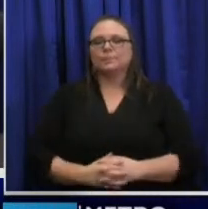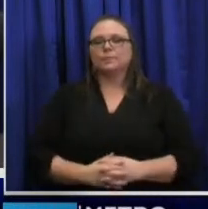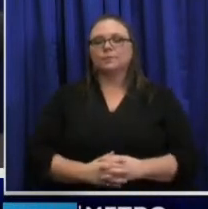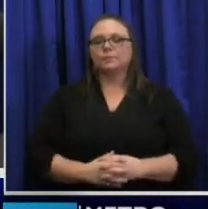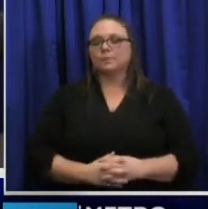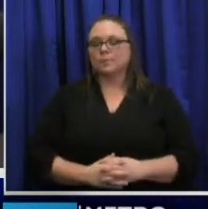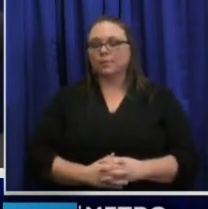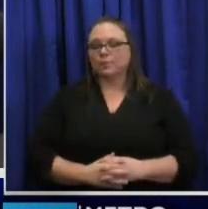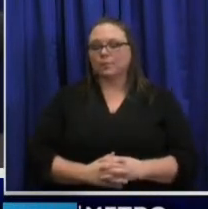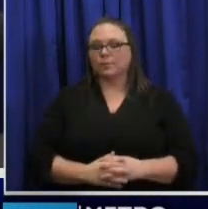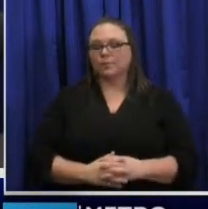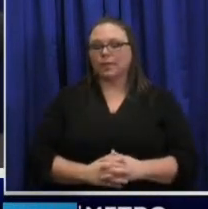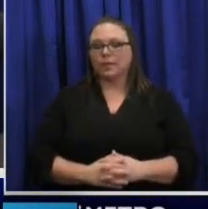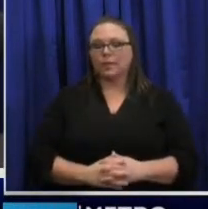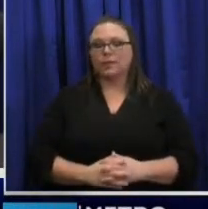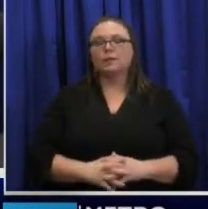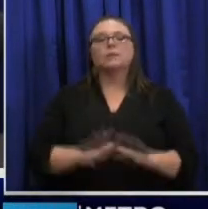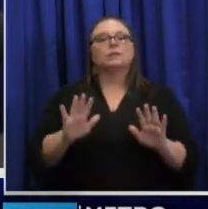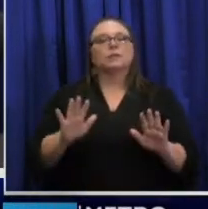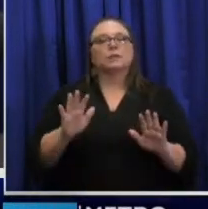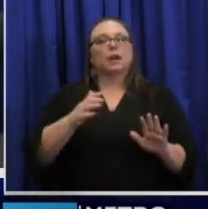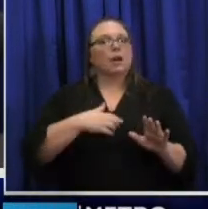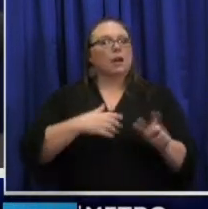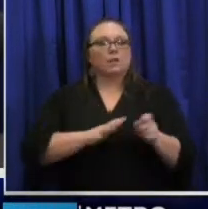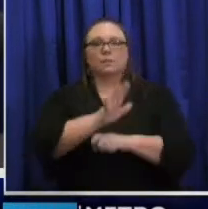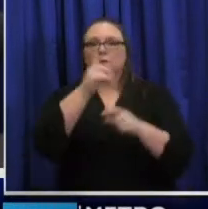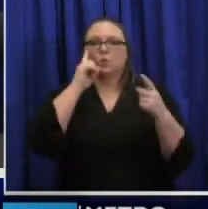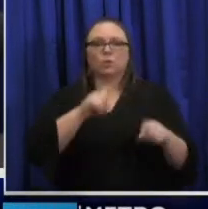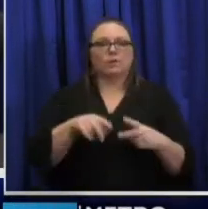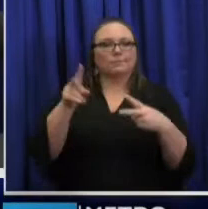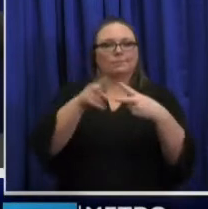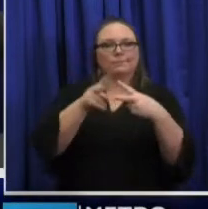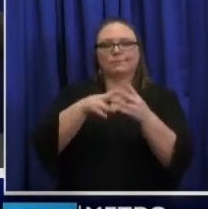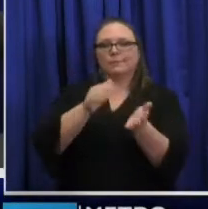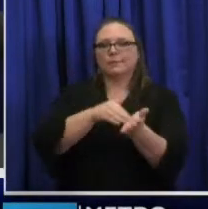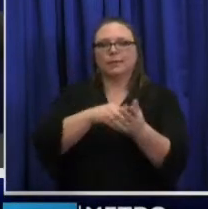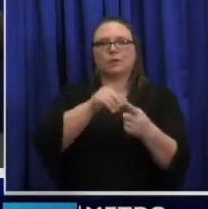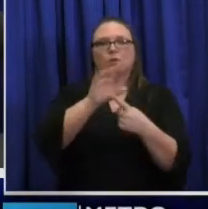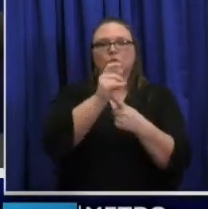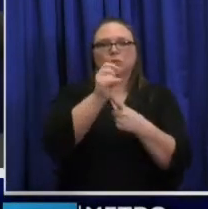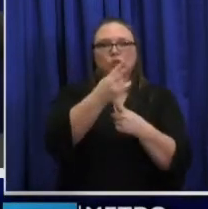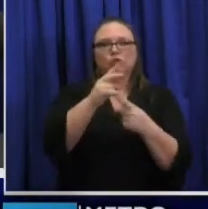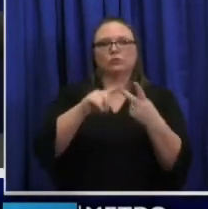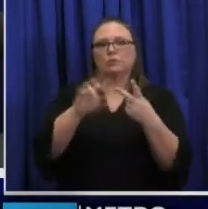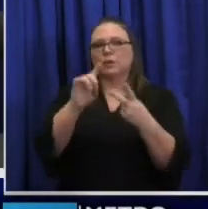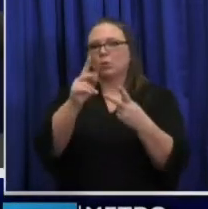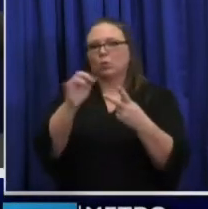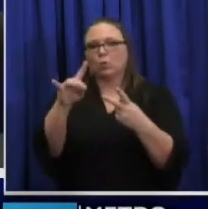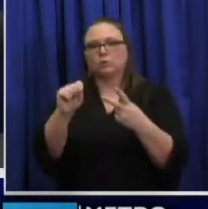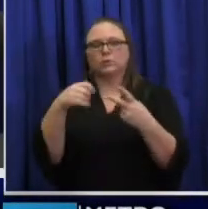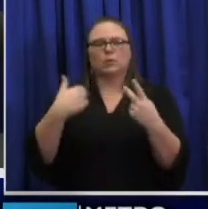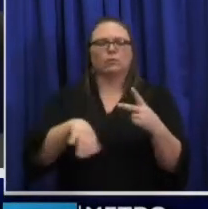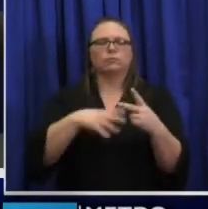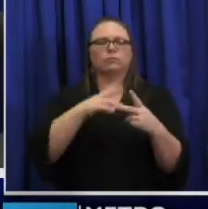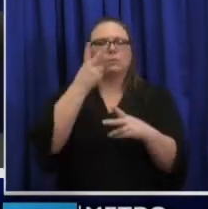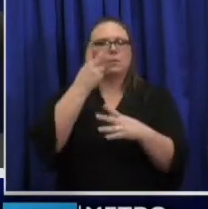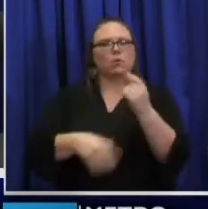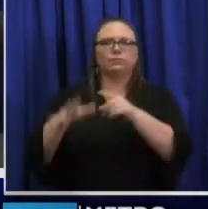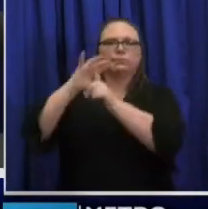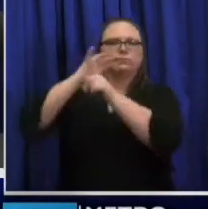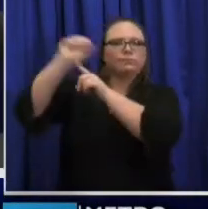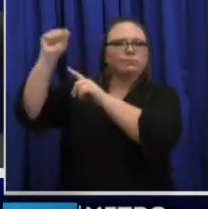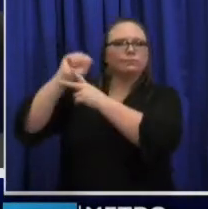So, I first of all completely agree with you. Dr. Creech and Dr. Edwards are amazing, esteemed colleagues at